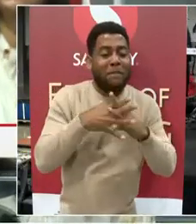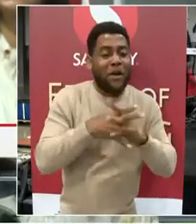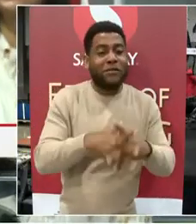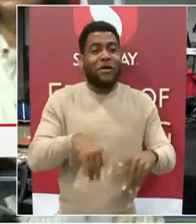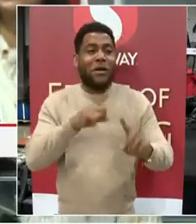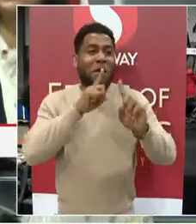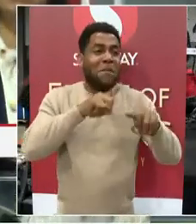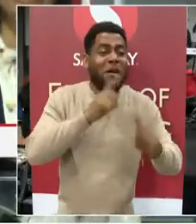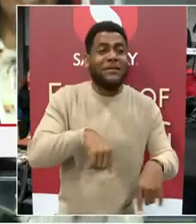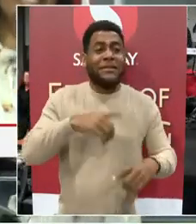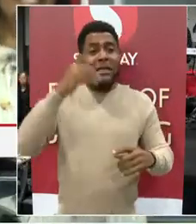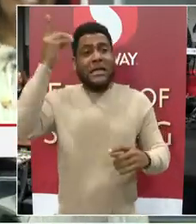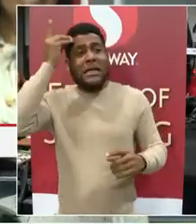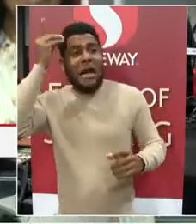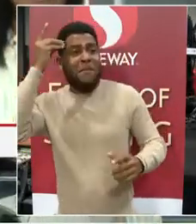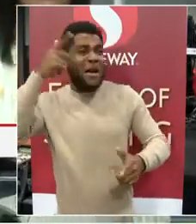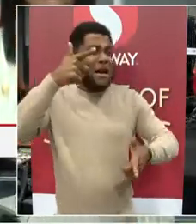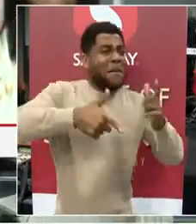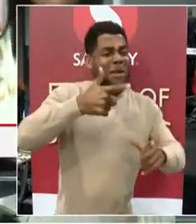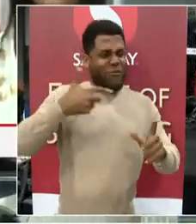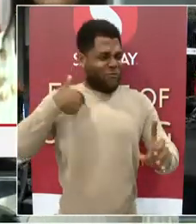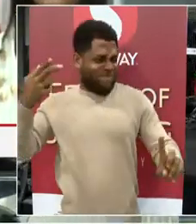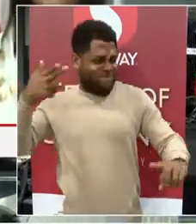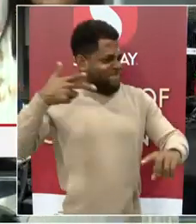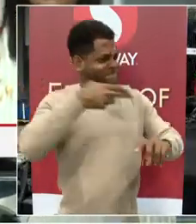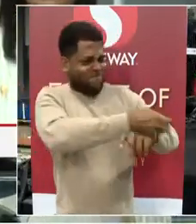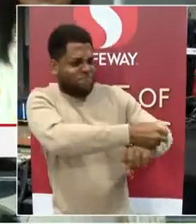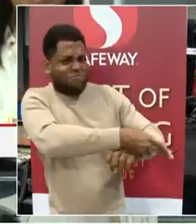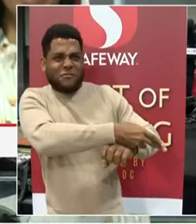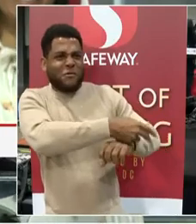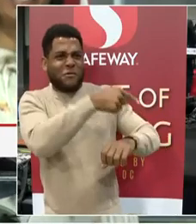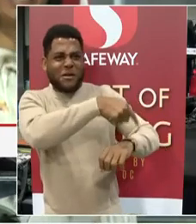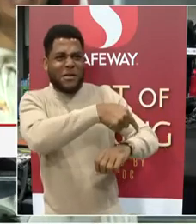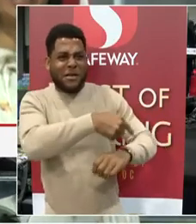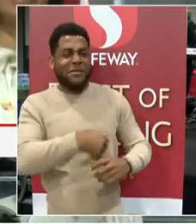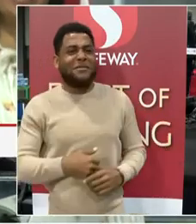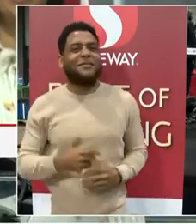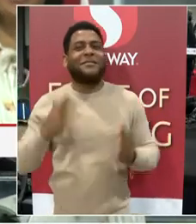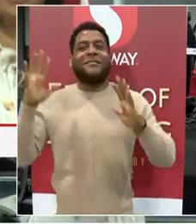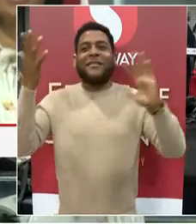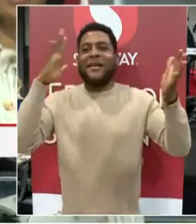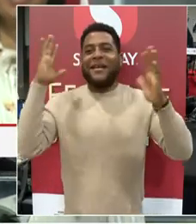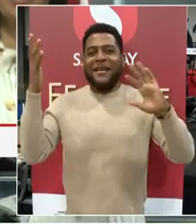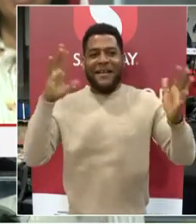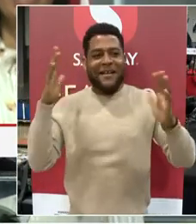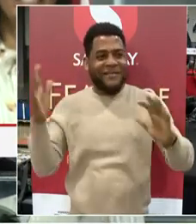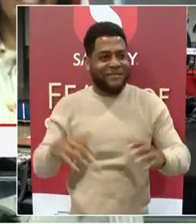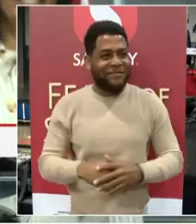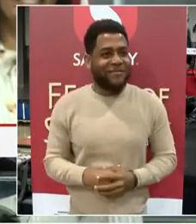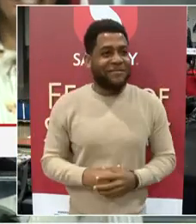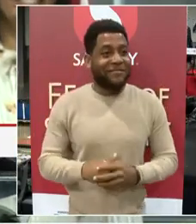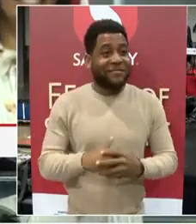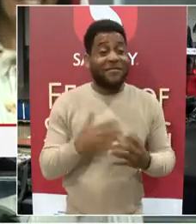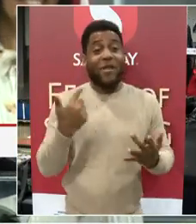So we'll be cheering for the Commanders tomorrow, and we're also cheering for the